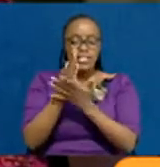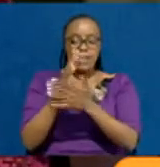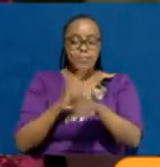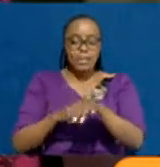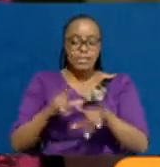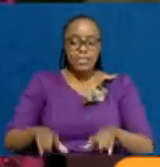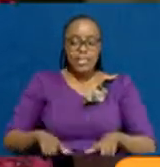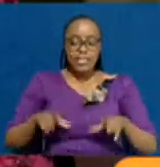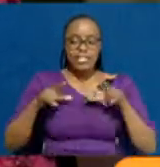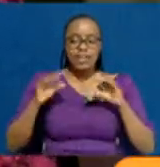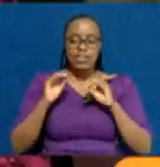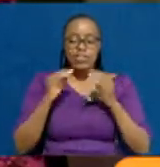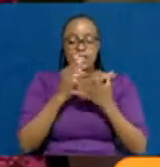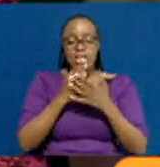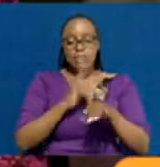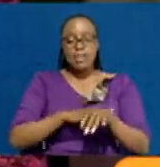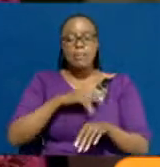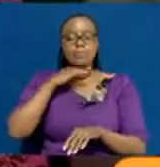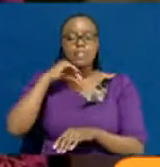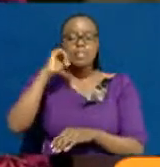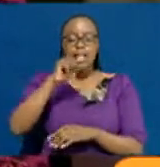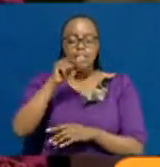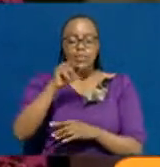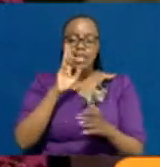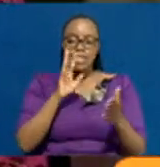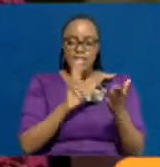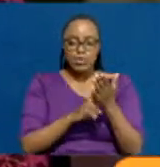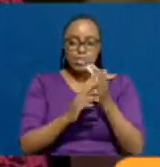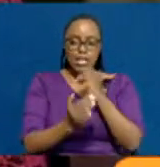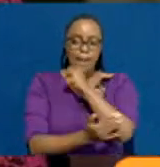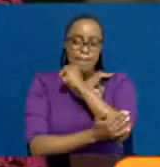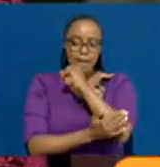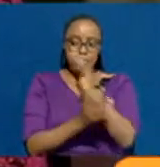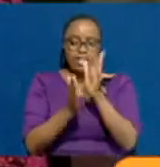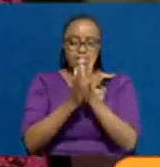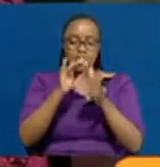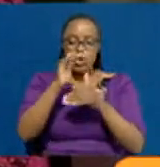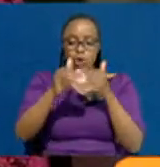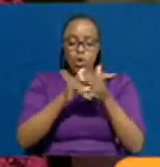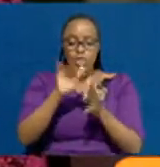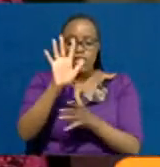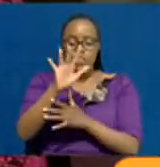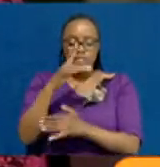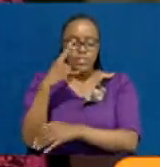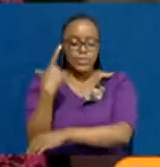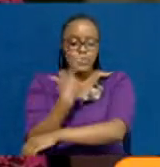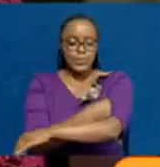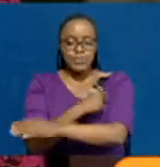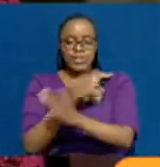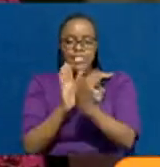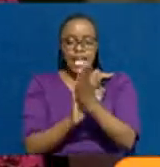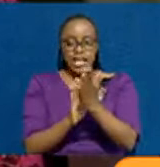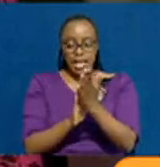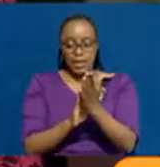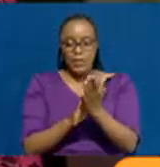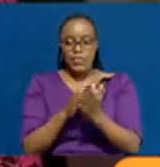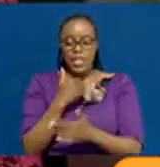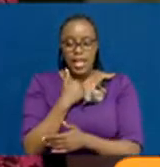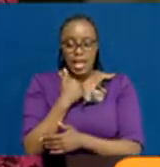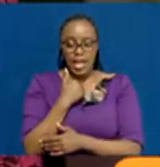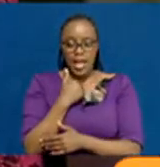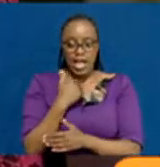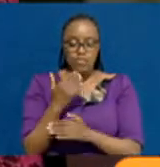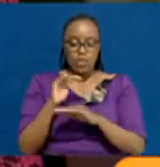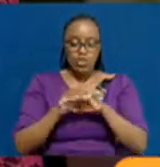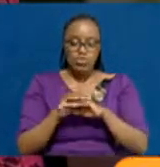not survive and end up dying. So those are the worst outcomes. So by and large, all the 5 vaccines that are recommended have a fairly